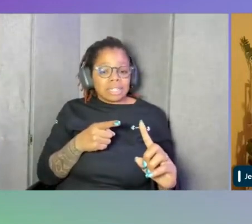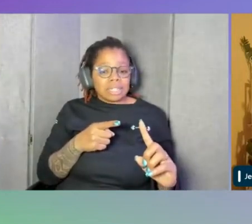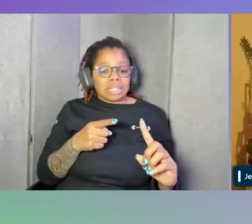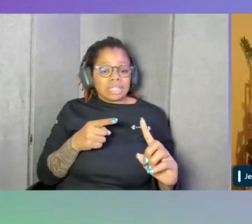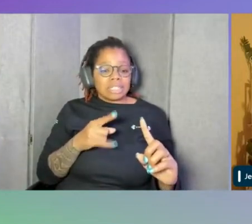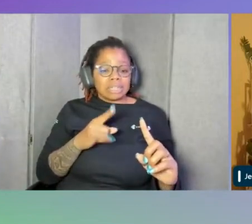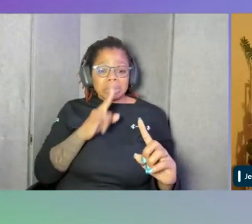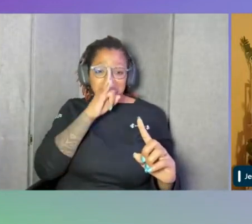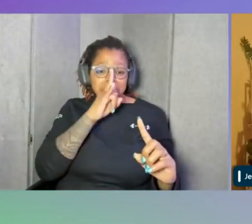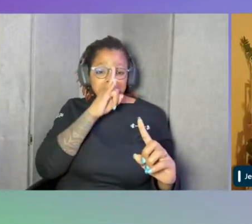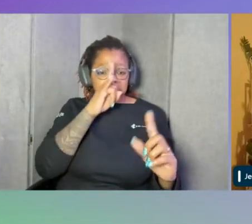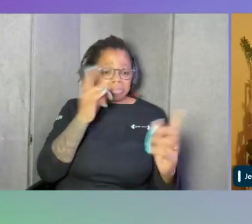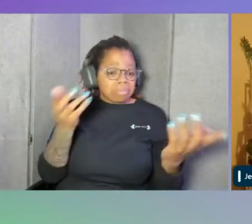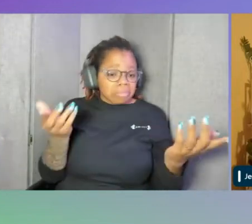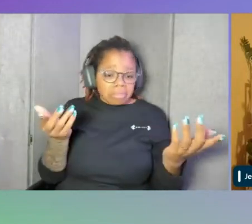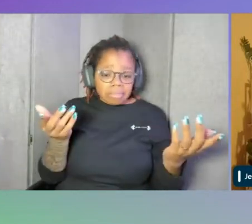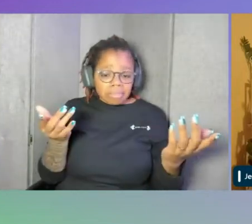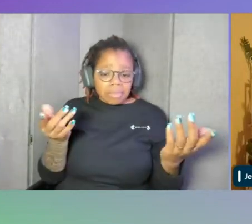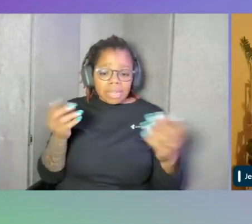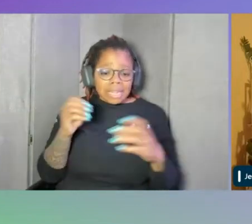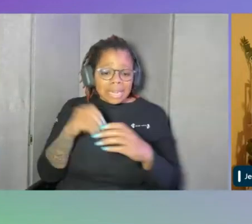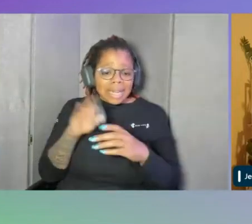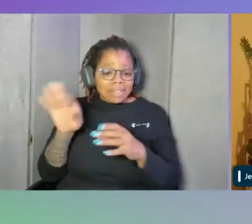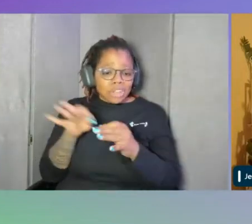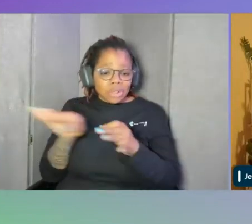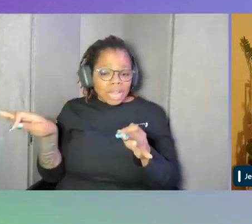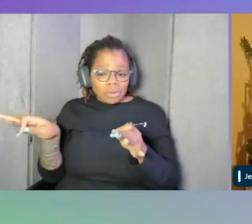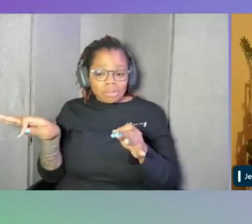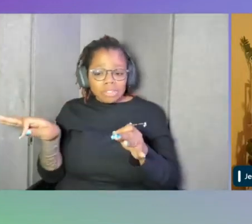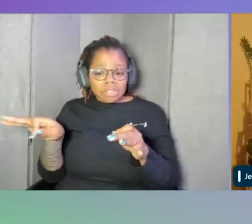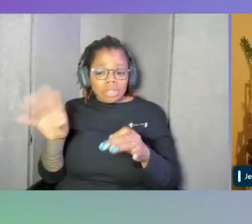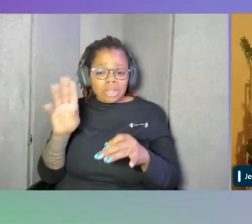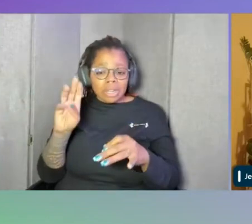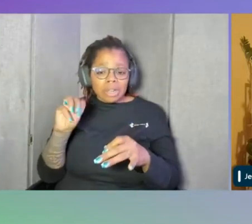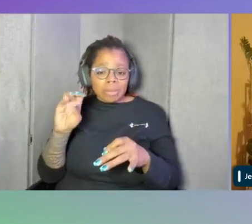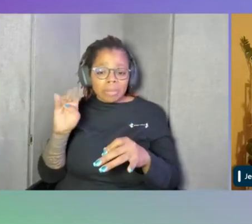elitist in their language, and of course Moby Dick